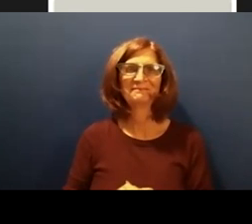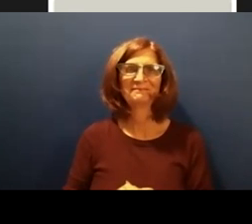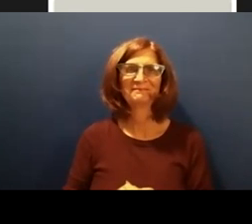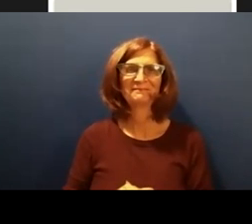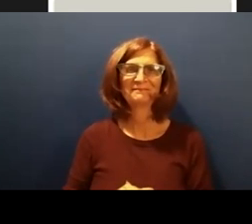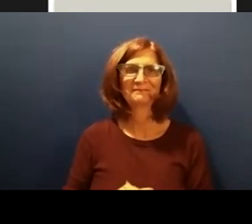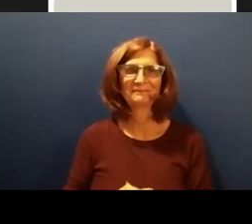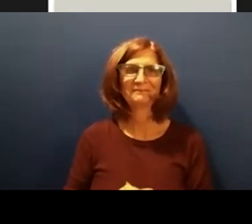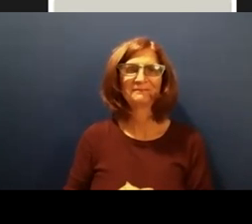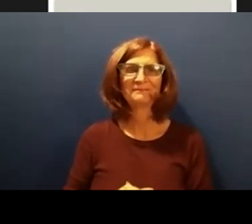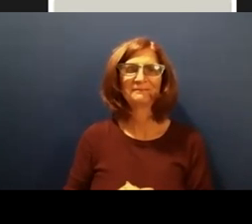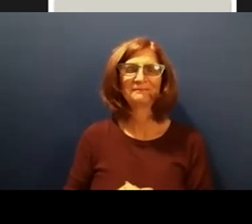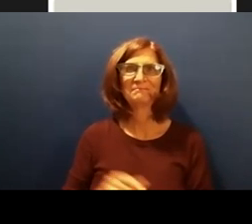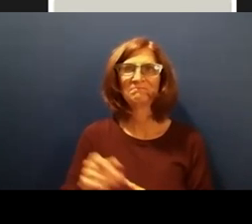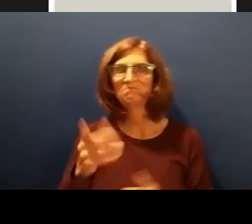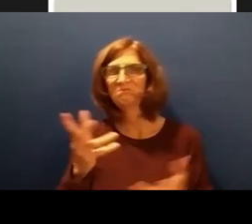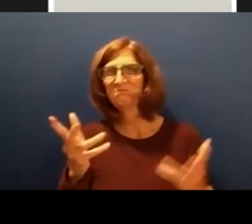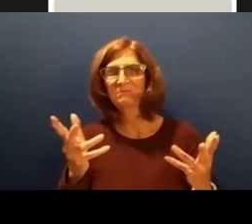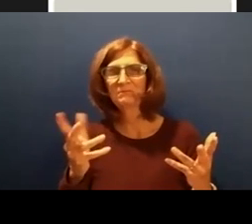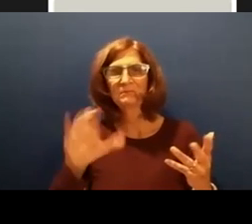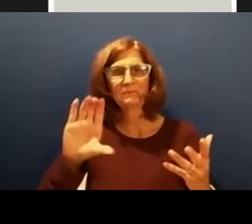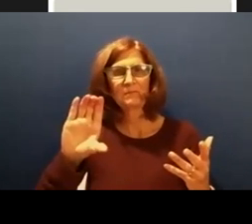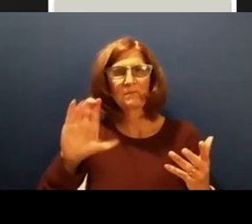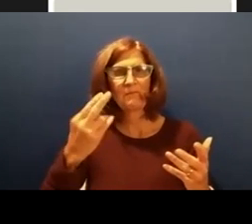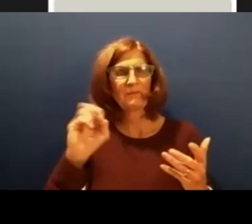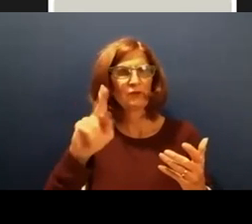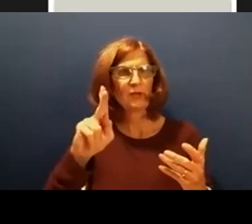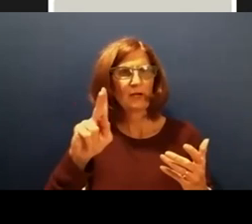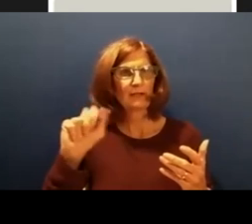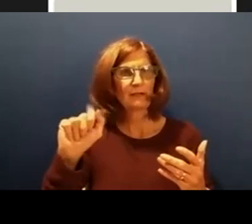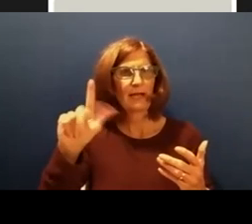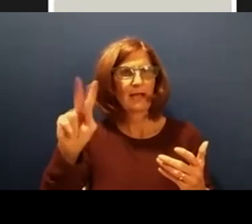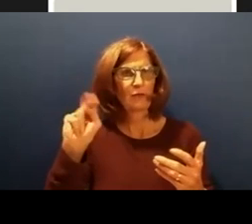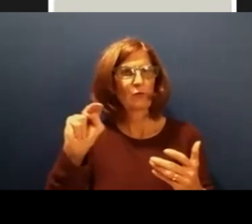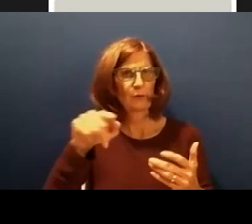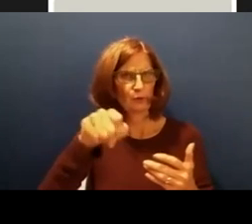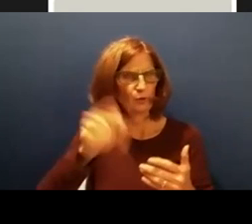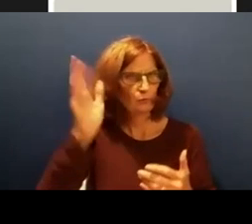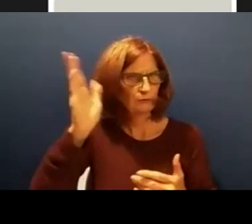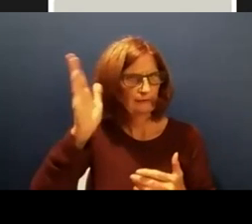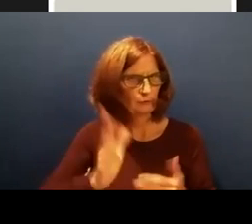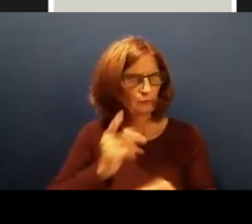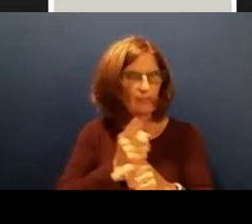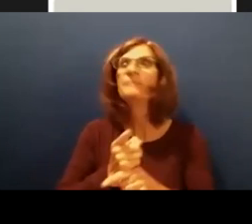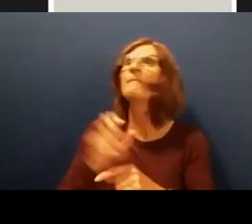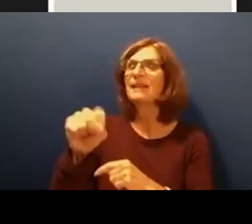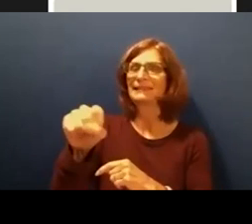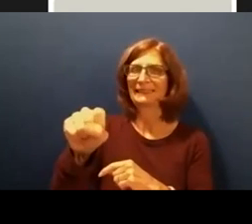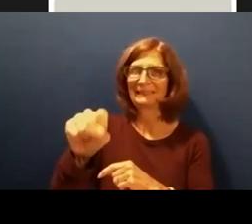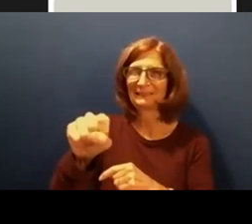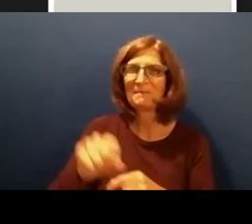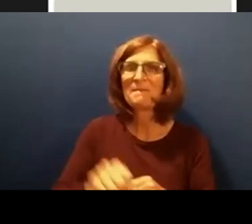So I think, is Chuck Alcorn the primary presenter here? Yes, good afternoon. I'm